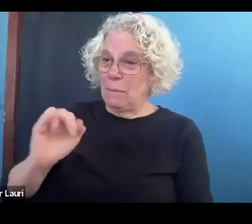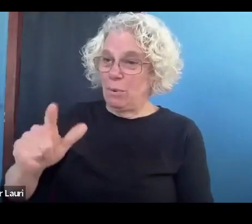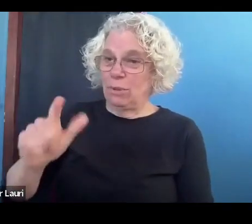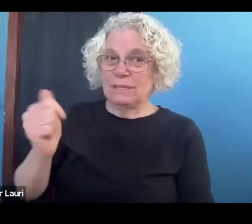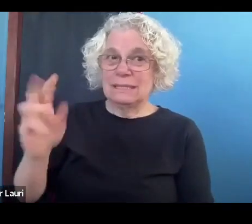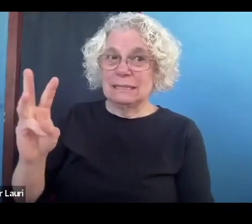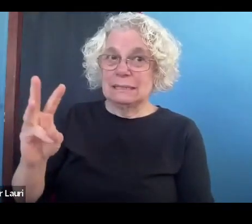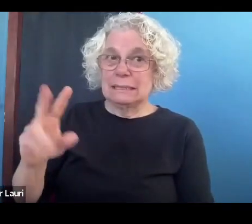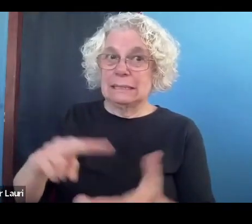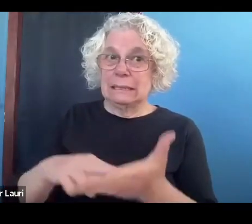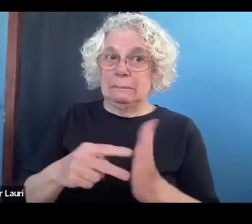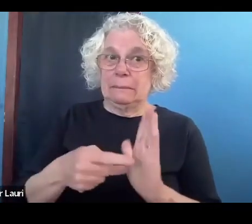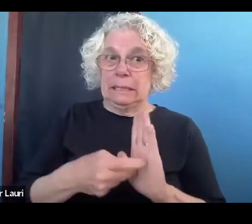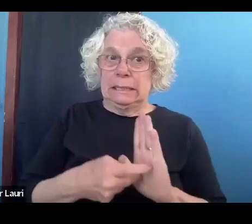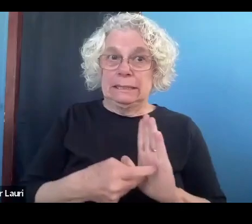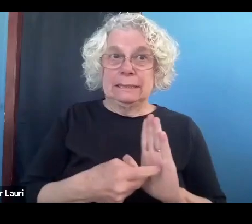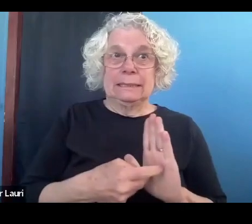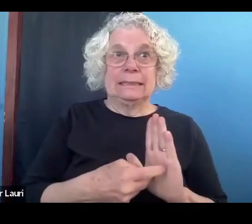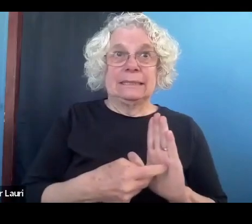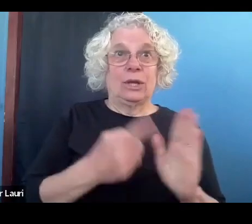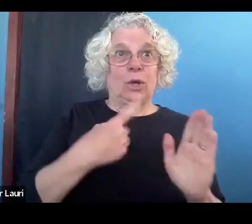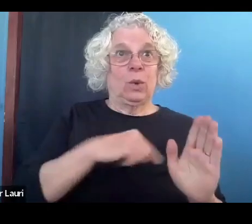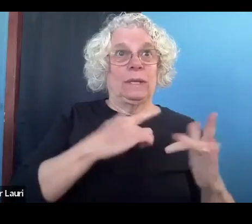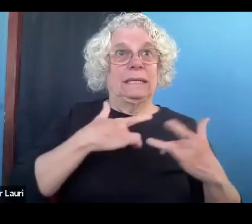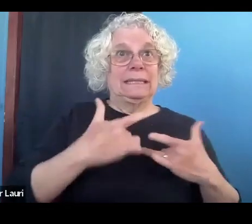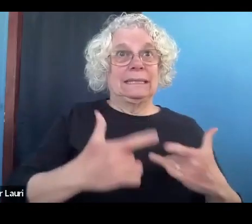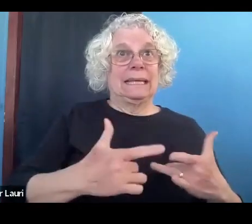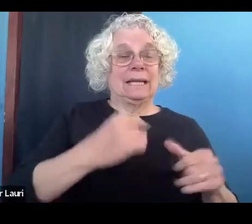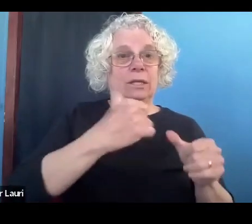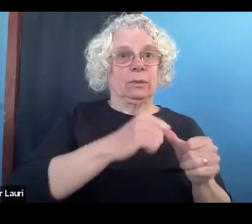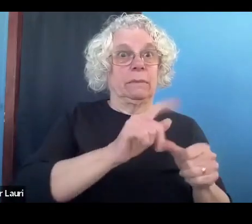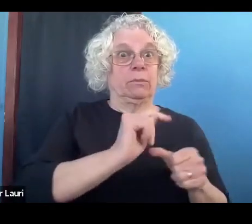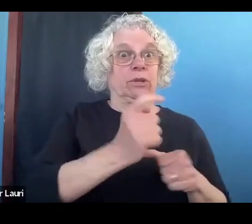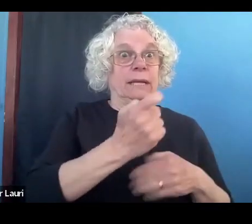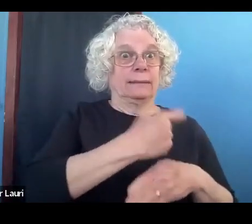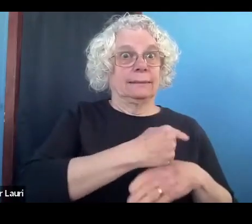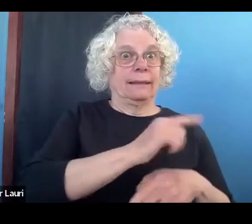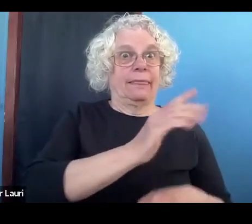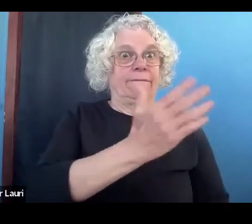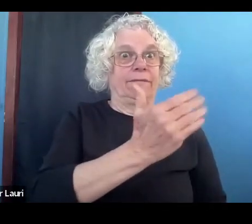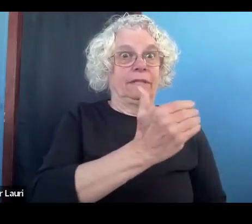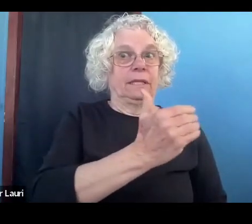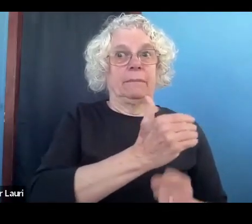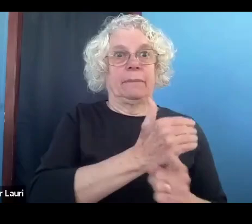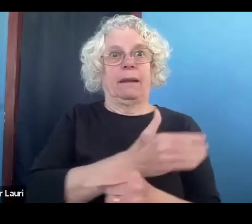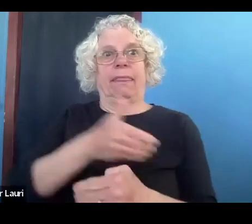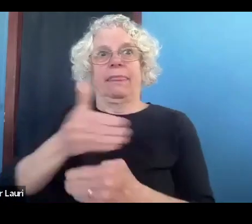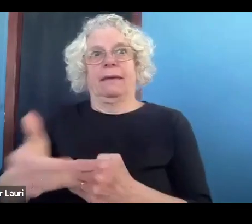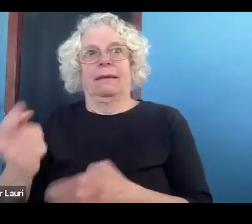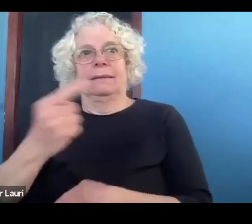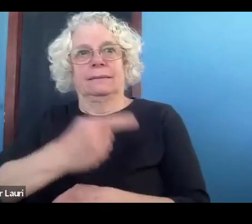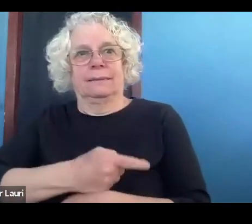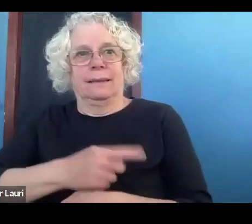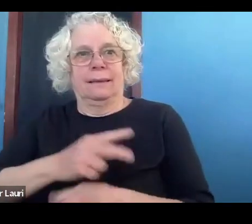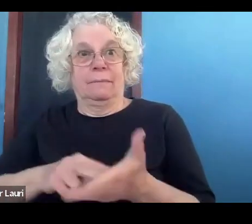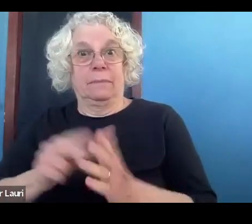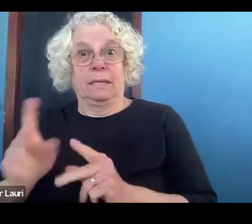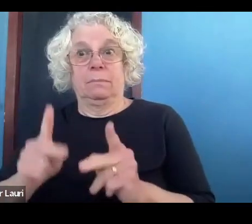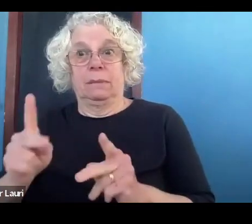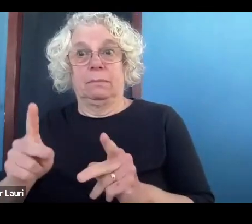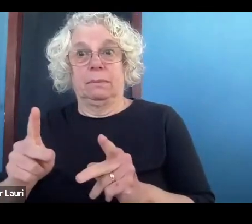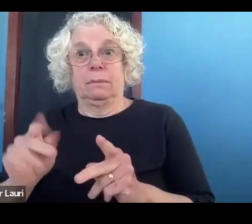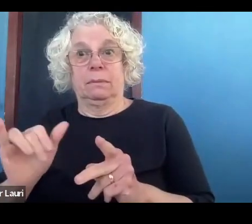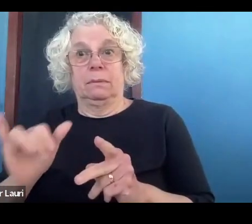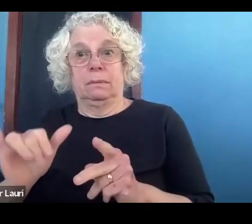day after the date traditionally known as Tax Day, as a way to engage the American public